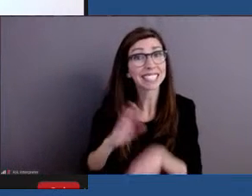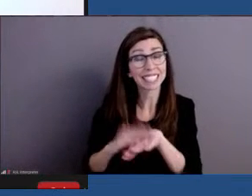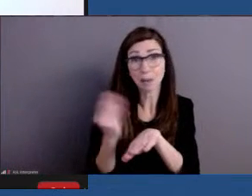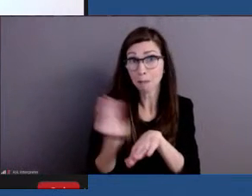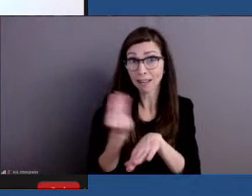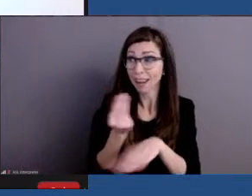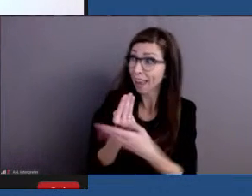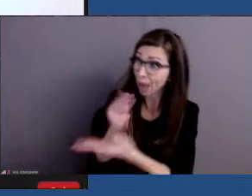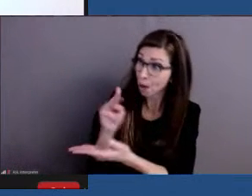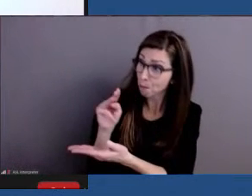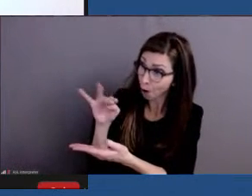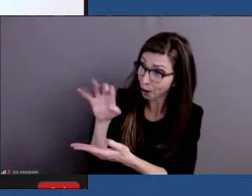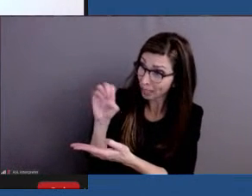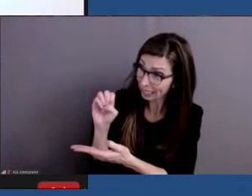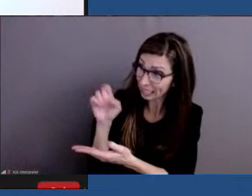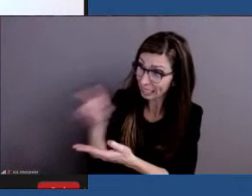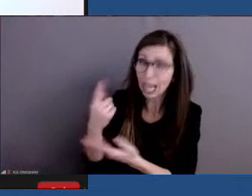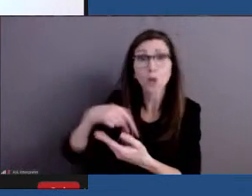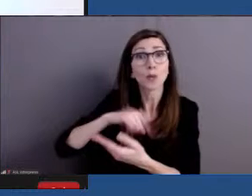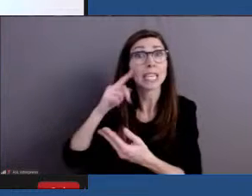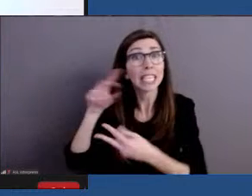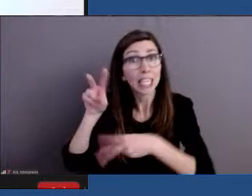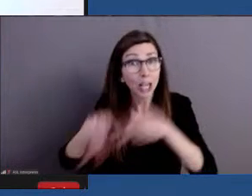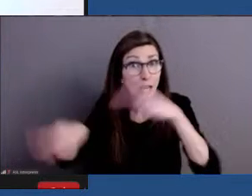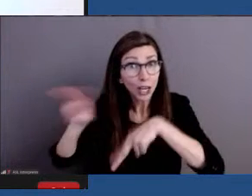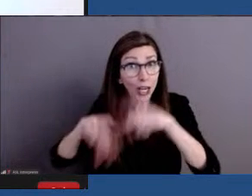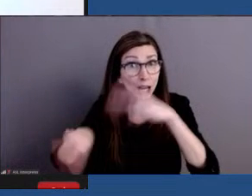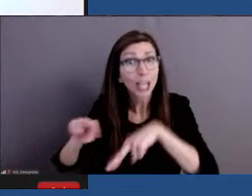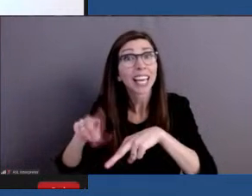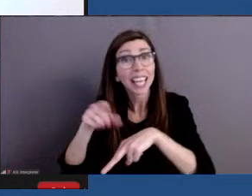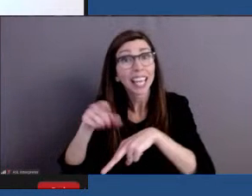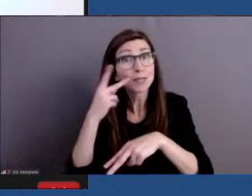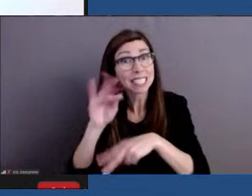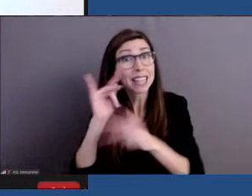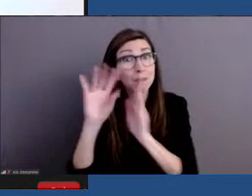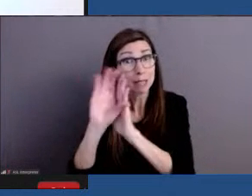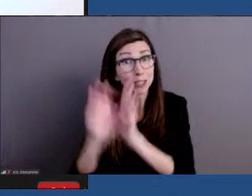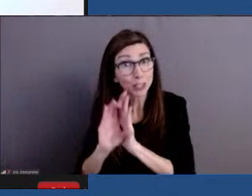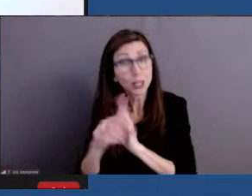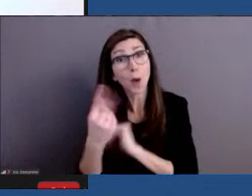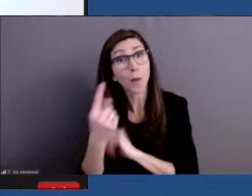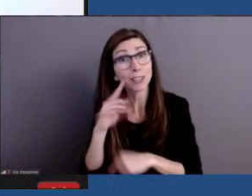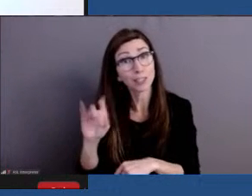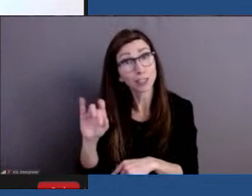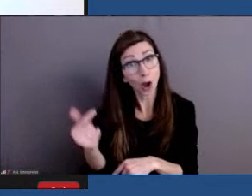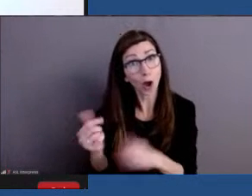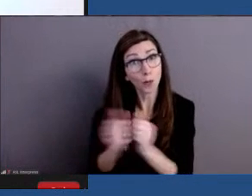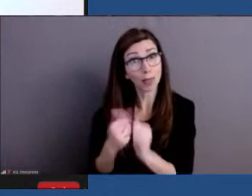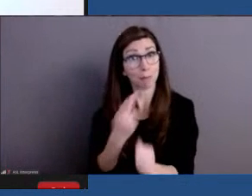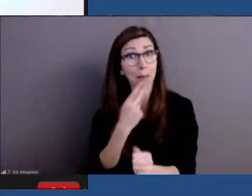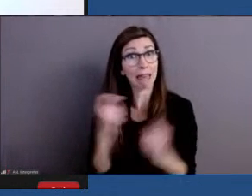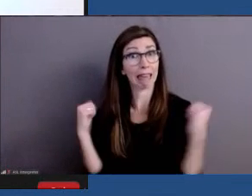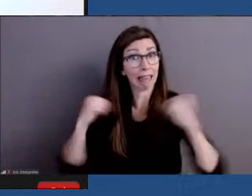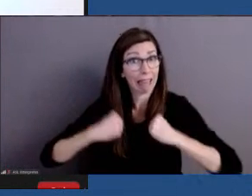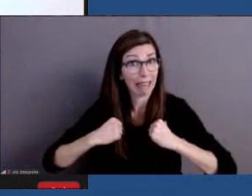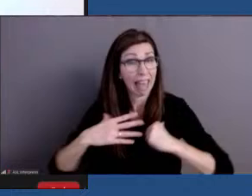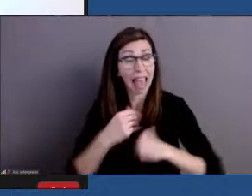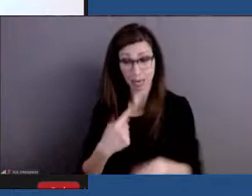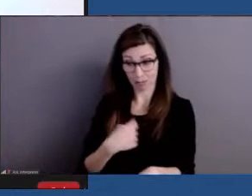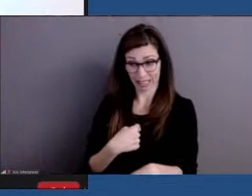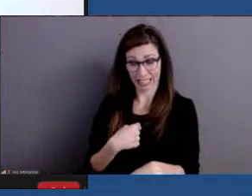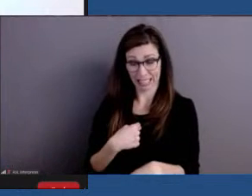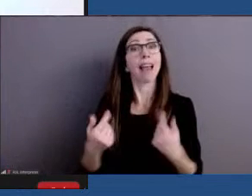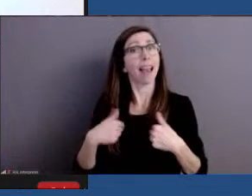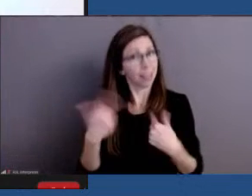infrastructure. And if you saw a guide dog with a pink coat on in the photos on her presentation, that was my wonderful guide dog,